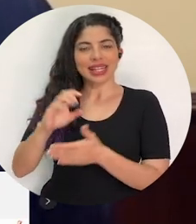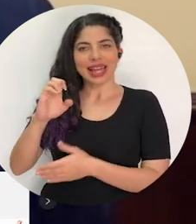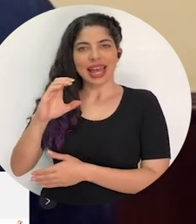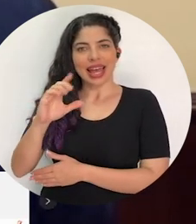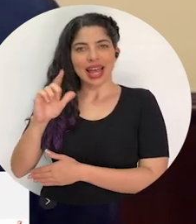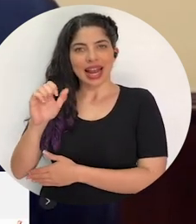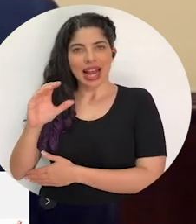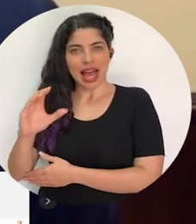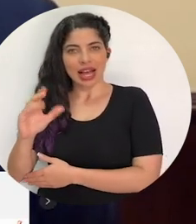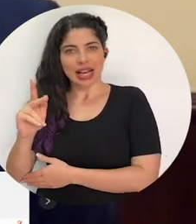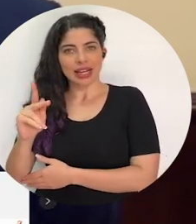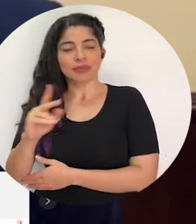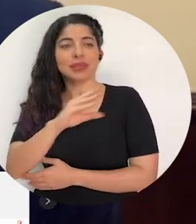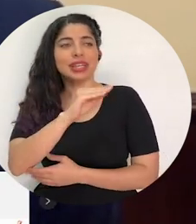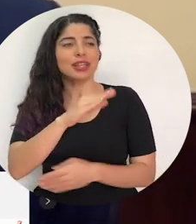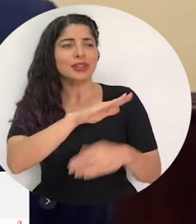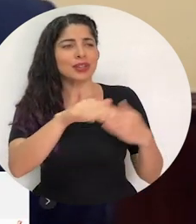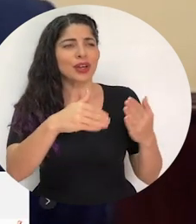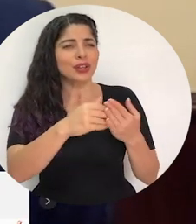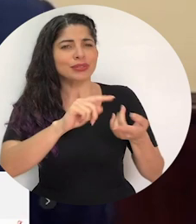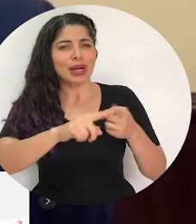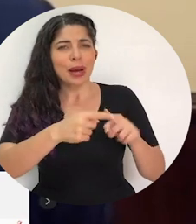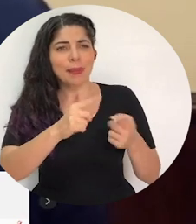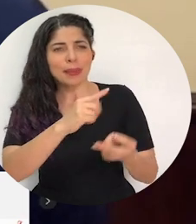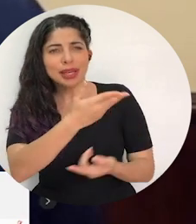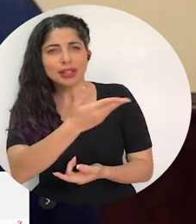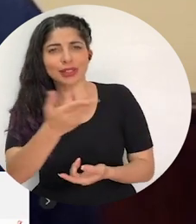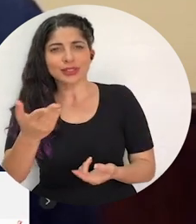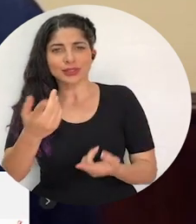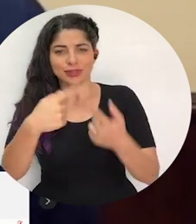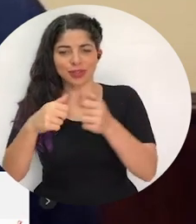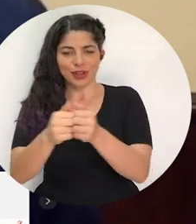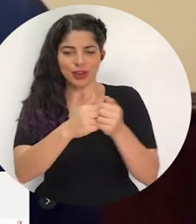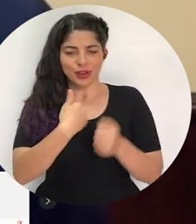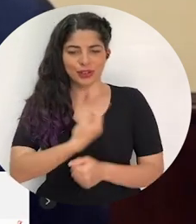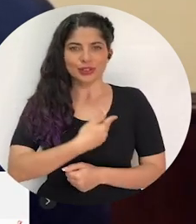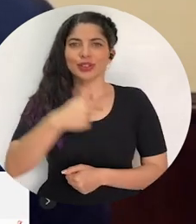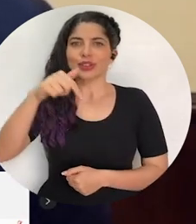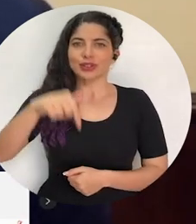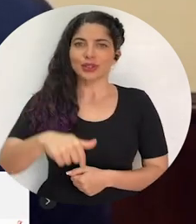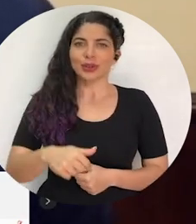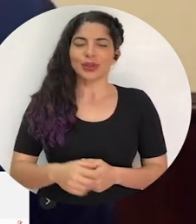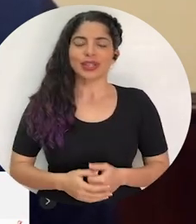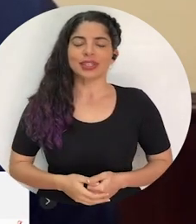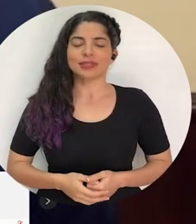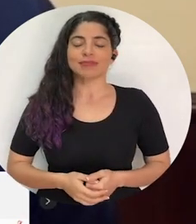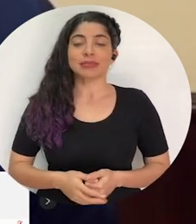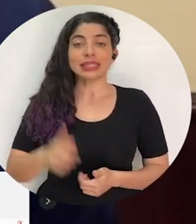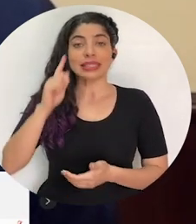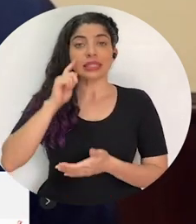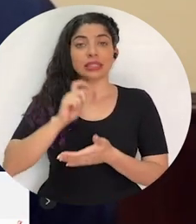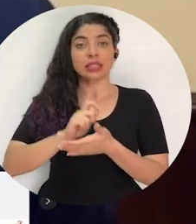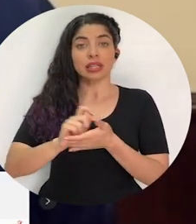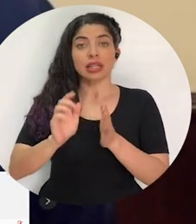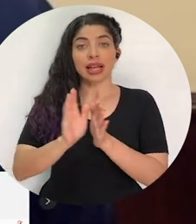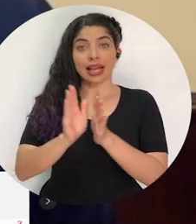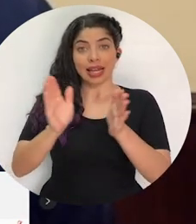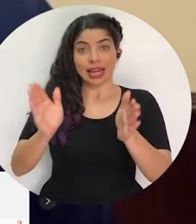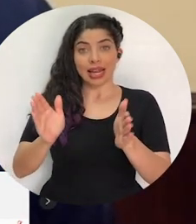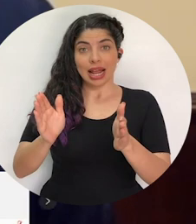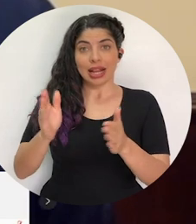ECLAC, and all distinguished friends who accompany us today. The Secretary